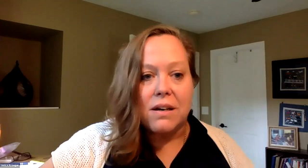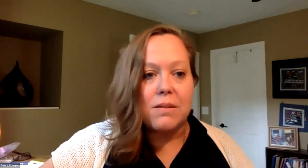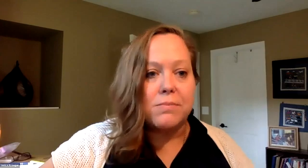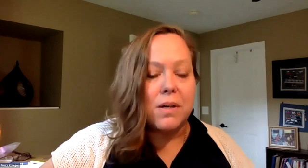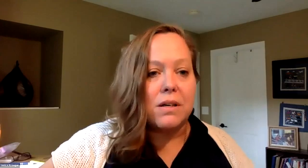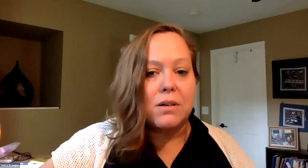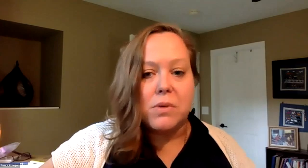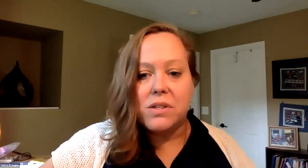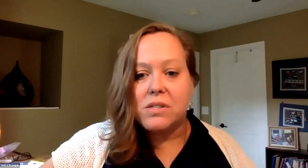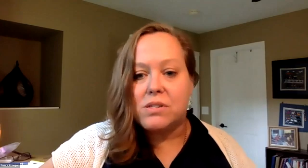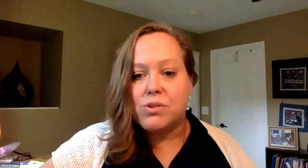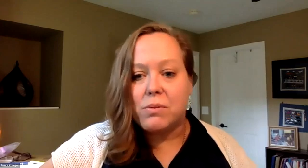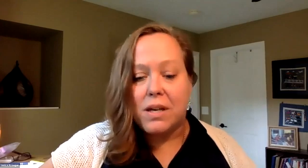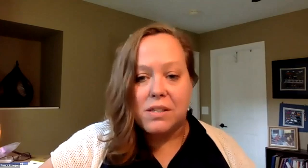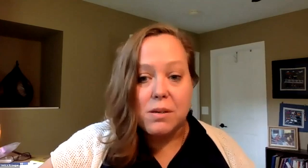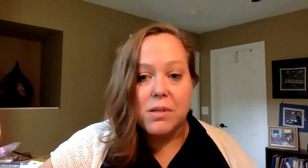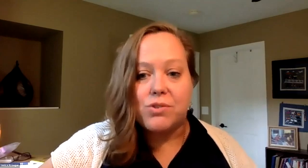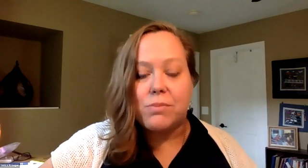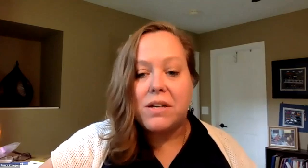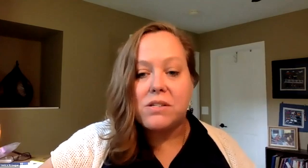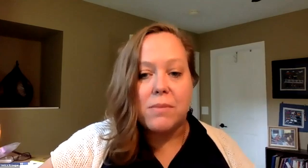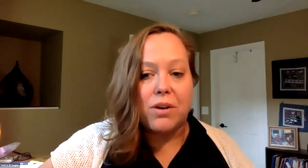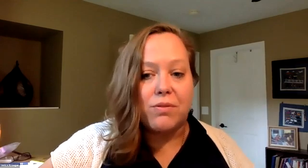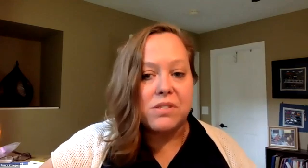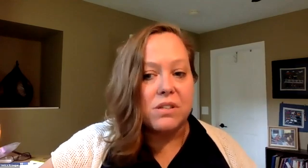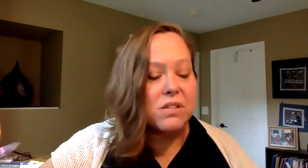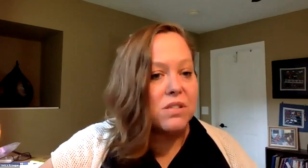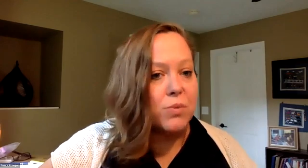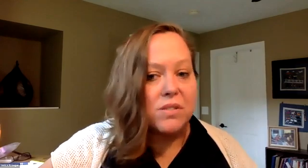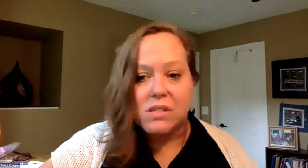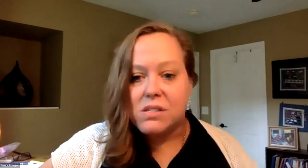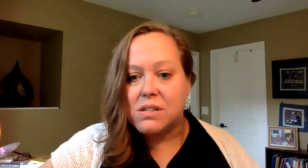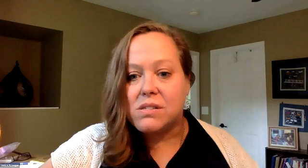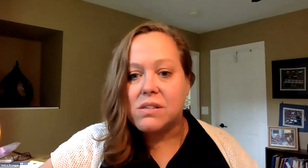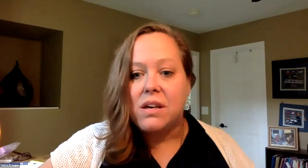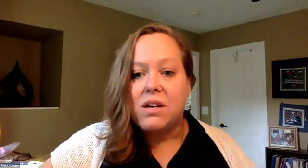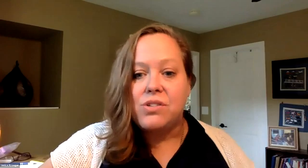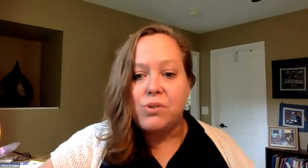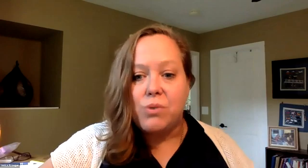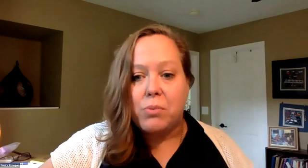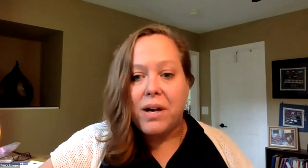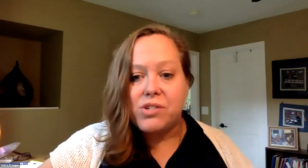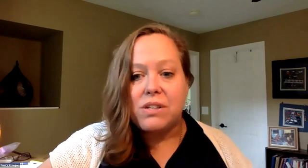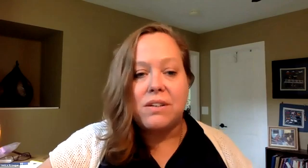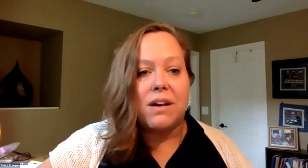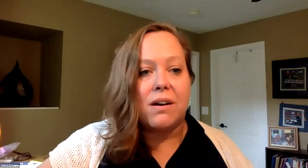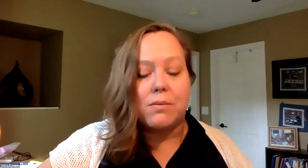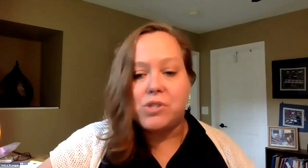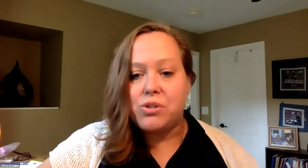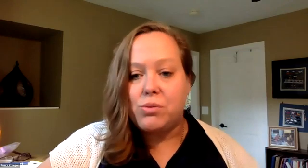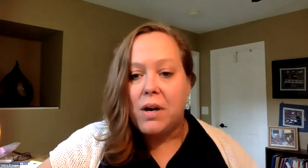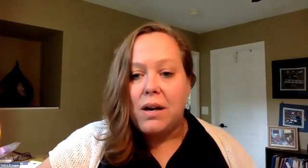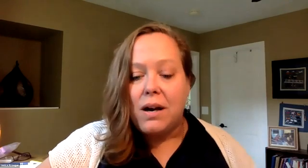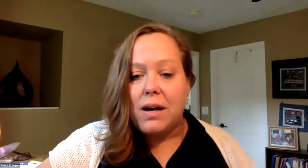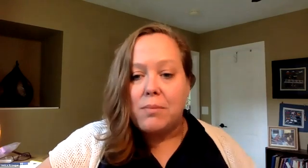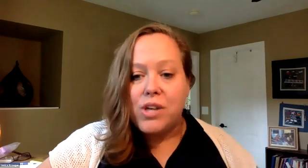cementing, communities exhibit a tremendous amount of resilience and resistance to oppression,